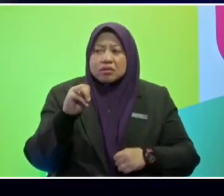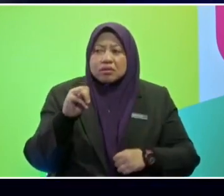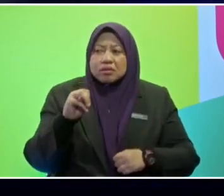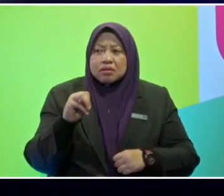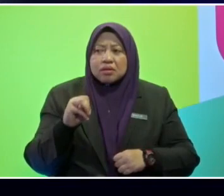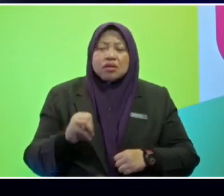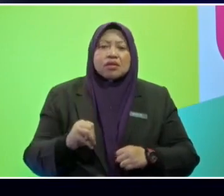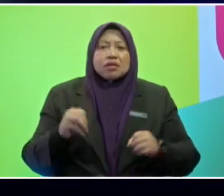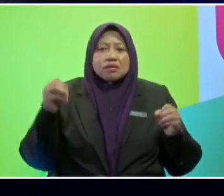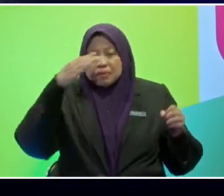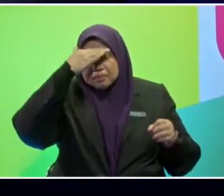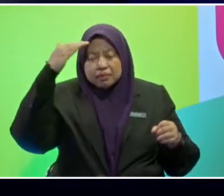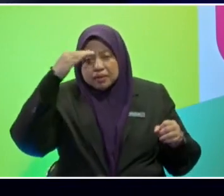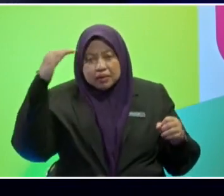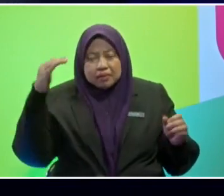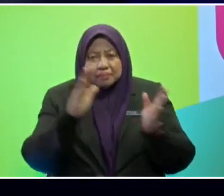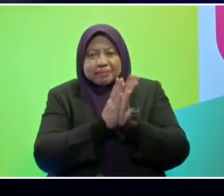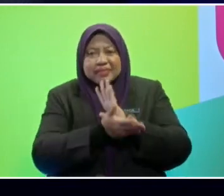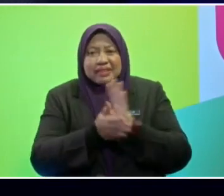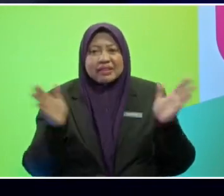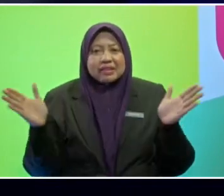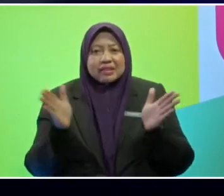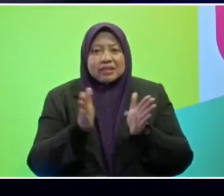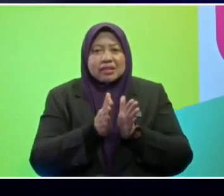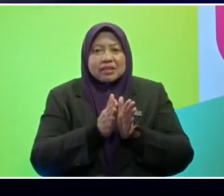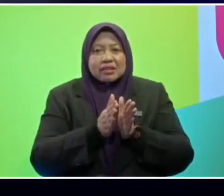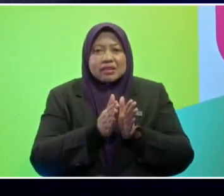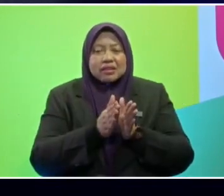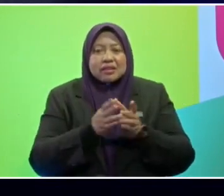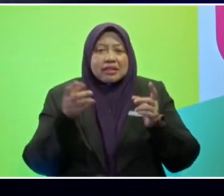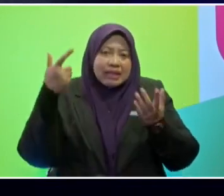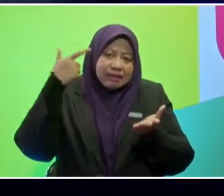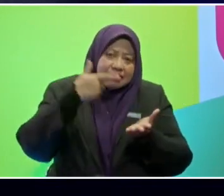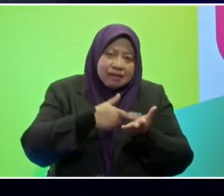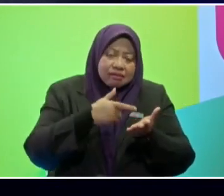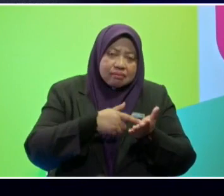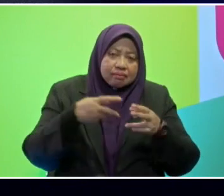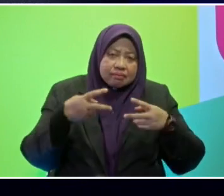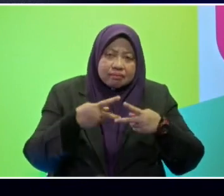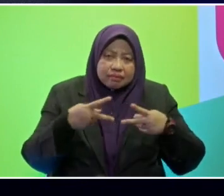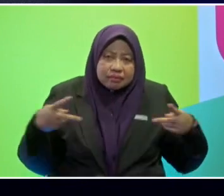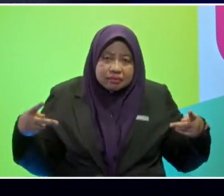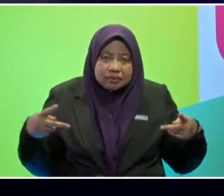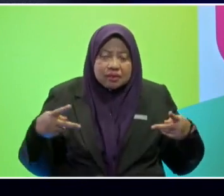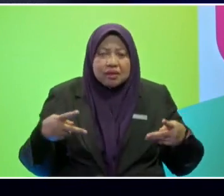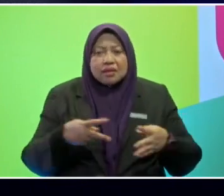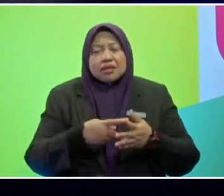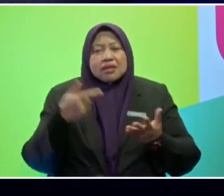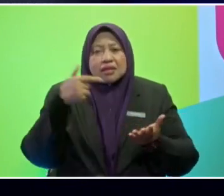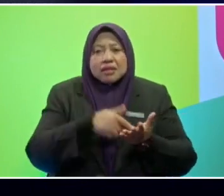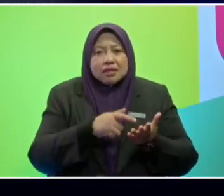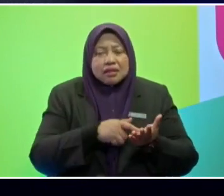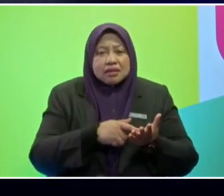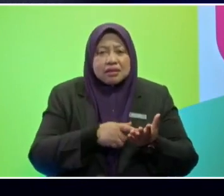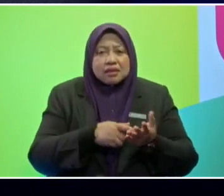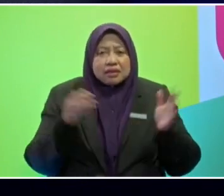Mr. Quack. Yeah, so as it gets farther from each other, farther means as in the light source and the object is Object. farther from